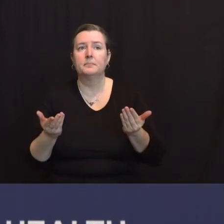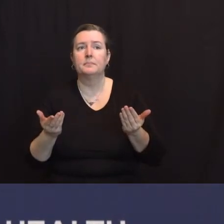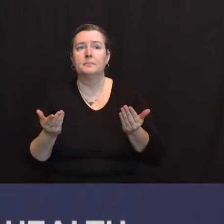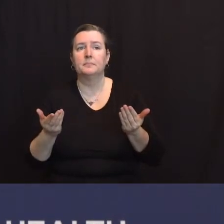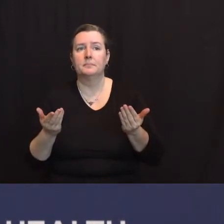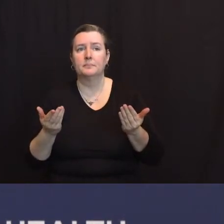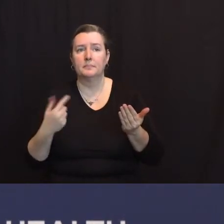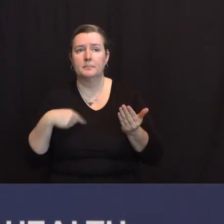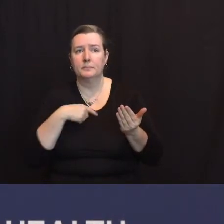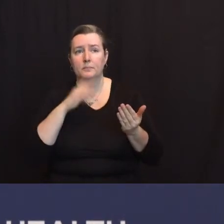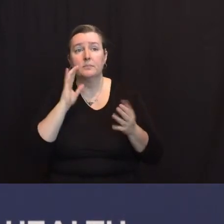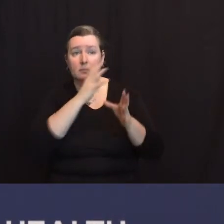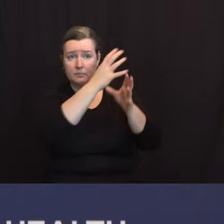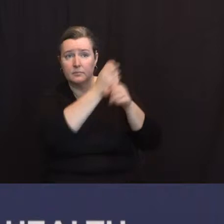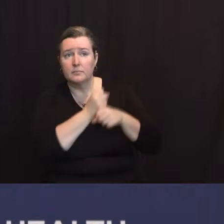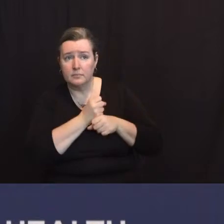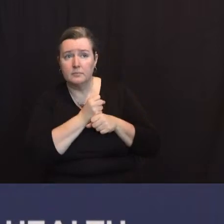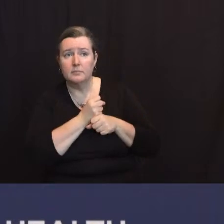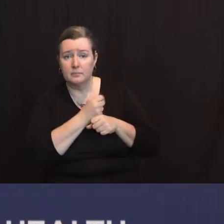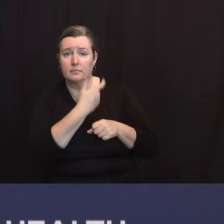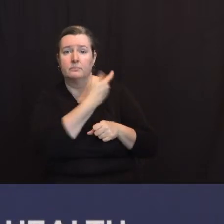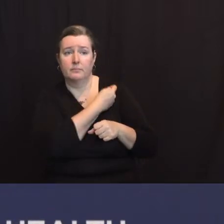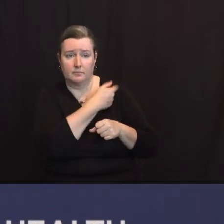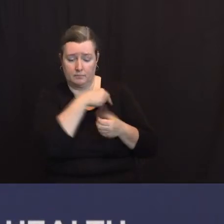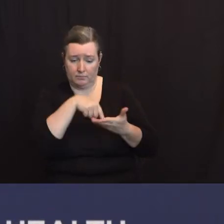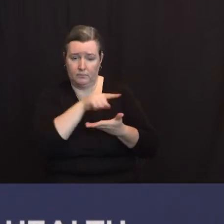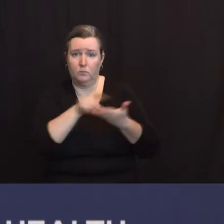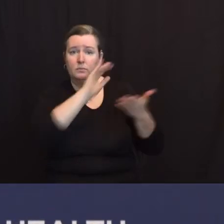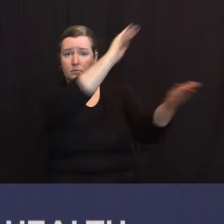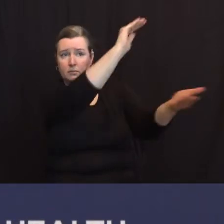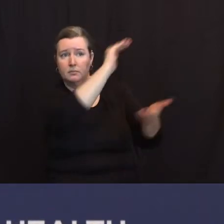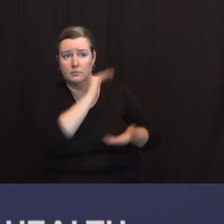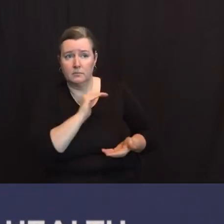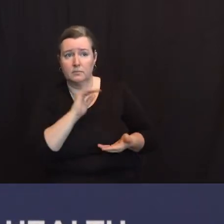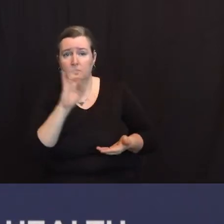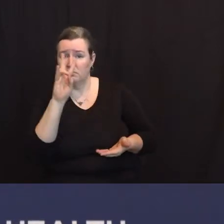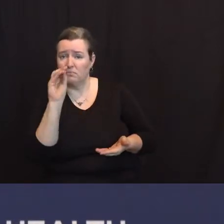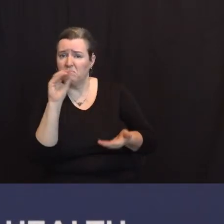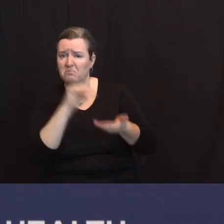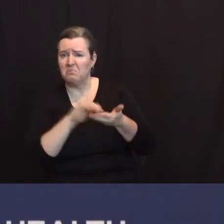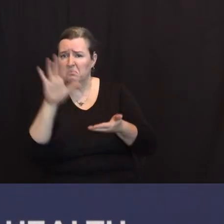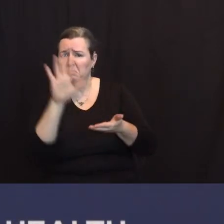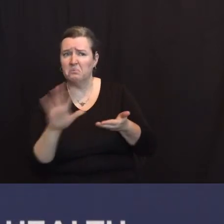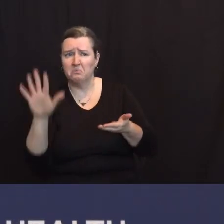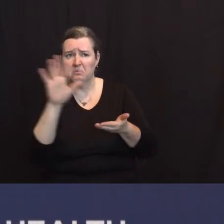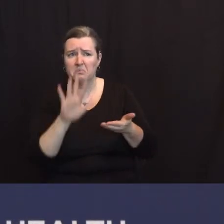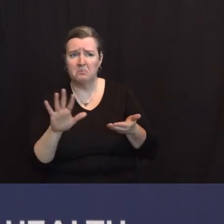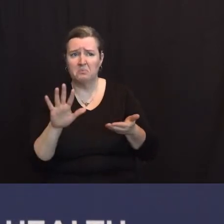of J&J this week. I think the first shots will be in the arms on Friday.